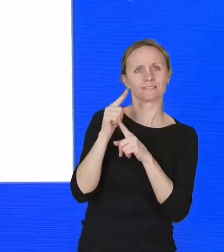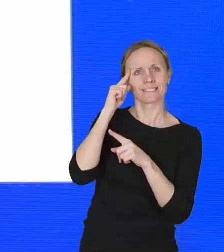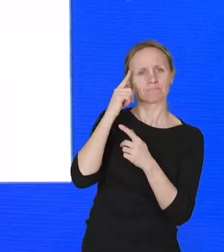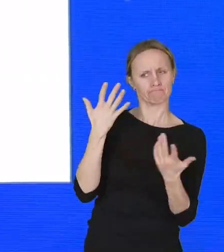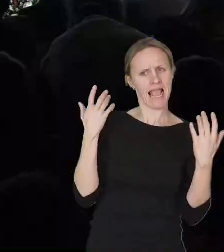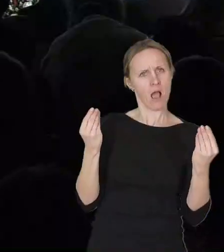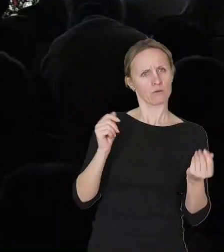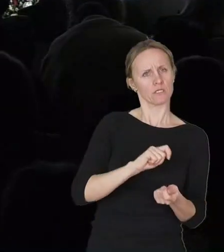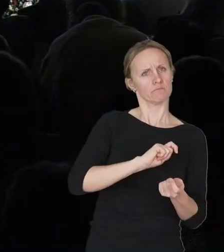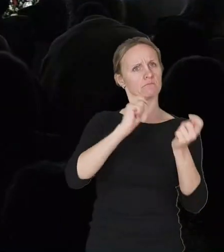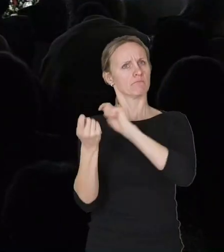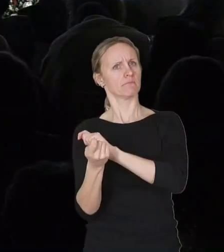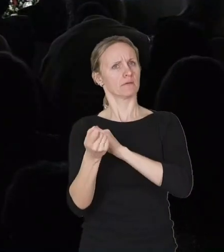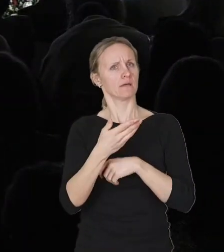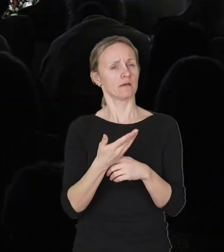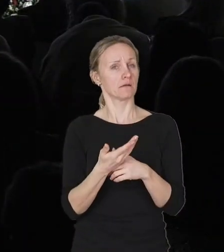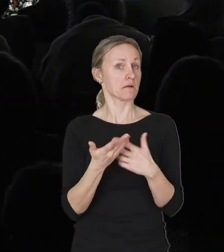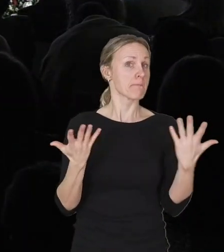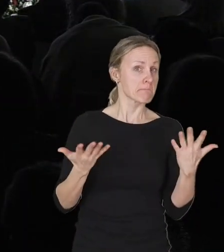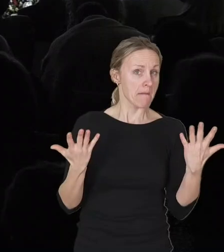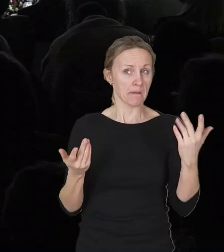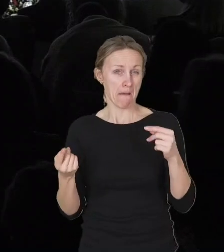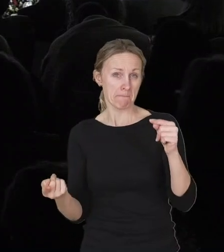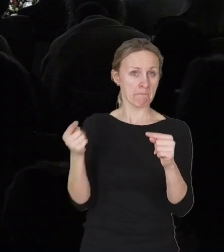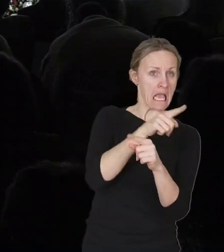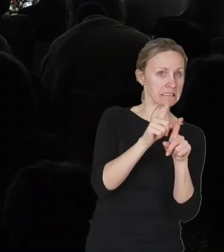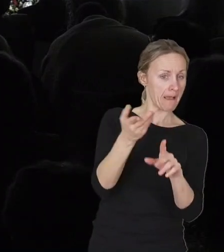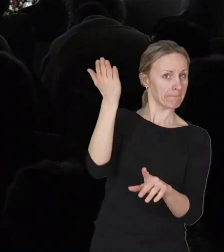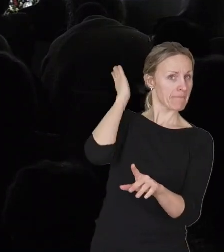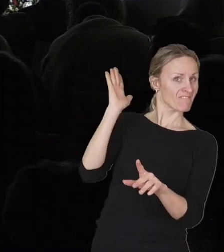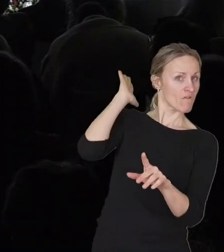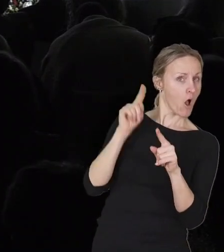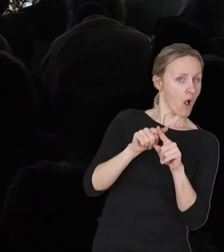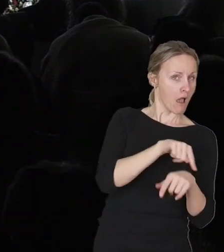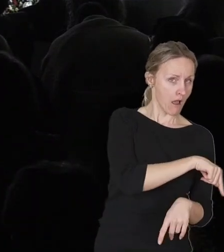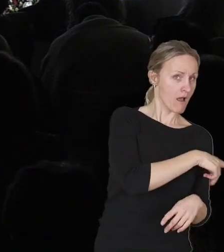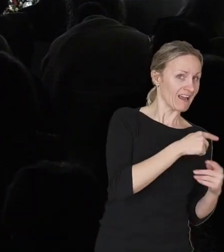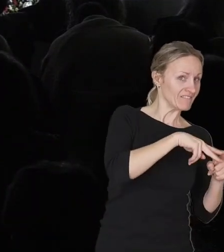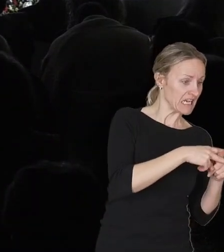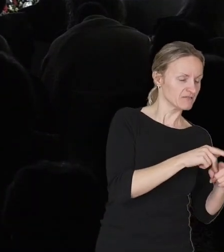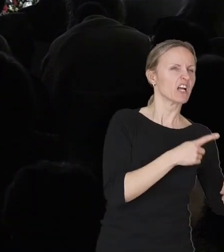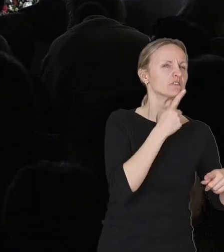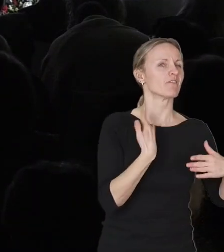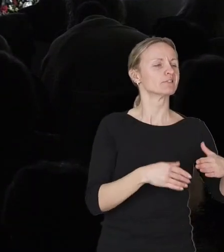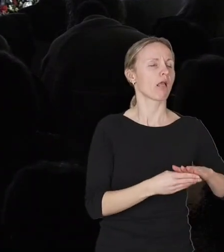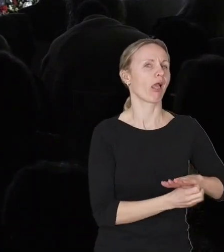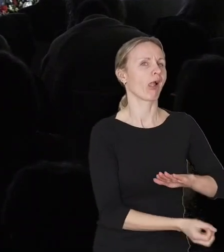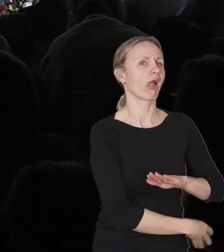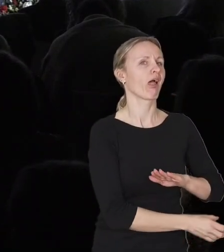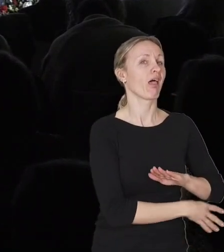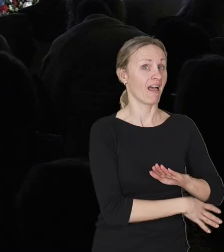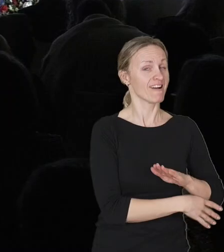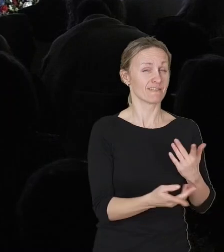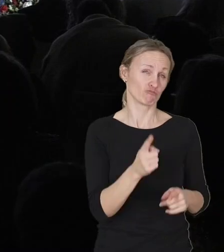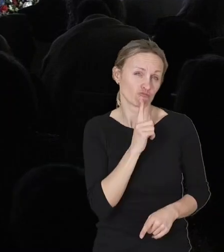Sounds promising, but as it was also mentioned today, so I can cite this again, the devil is in the details. If